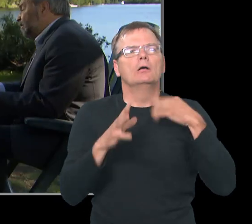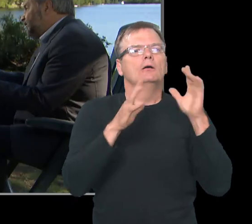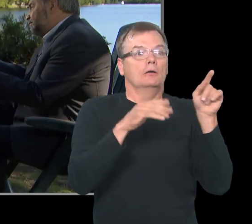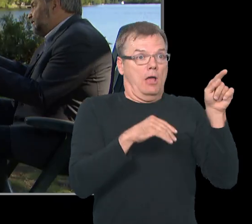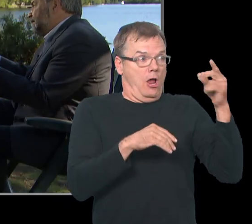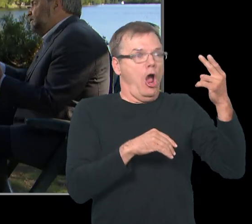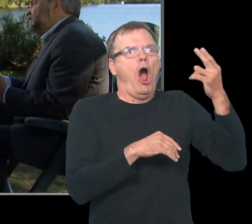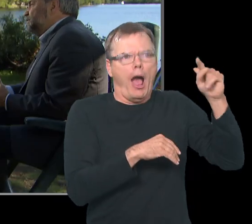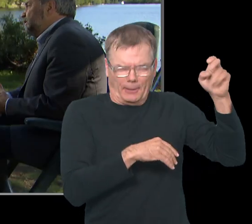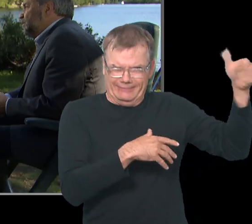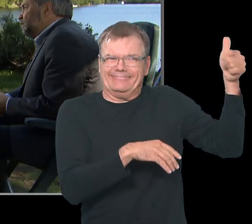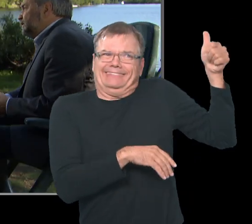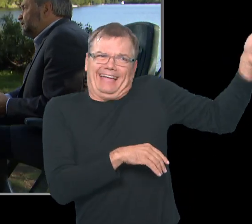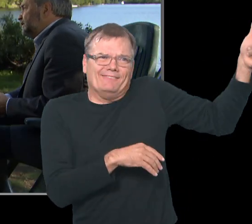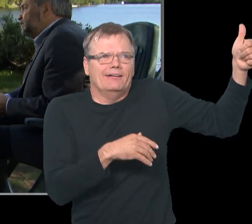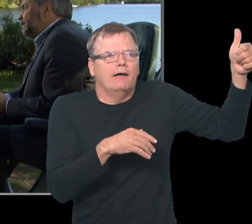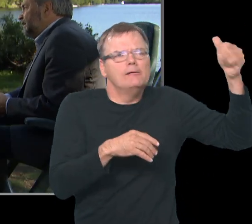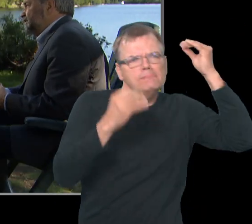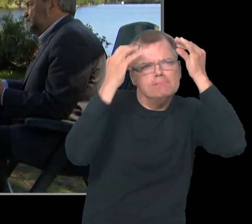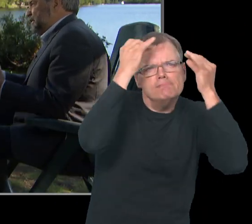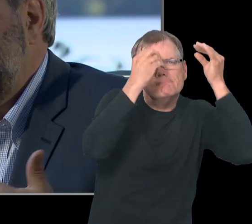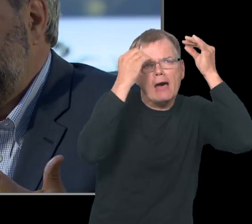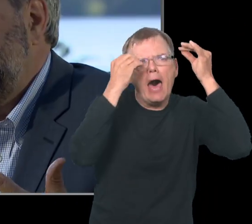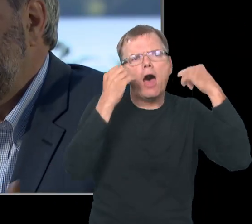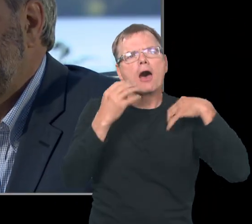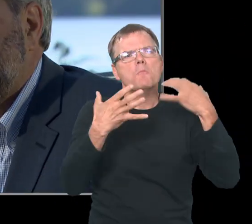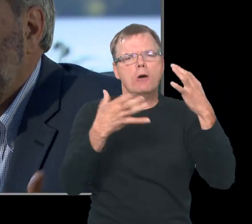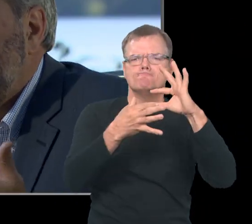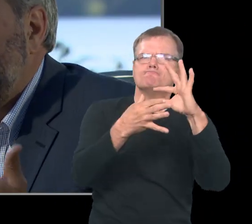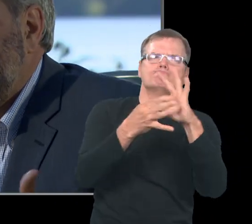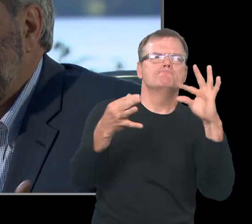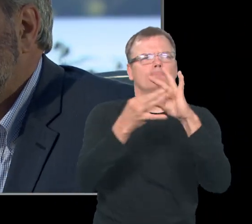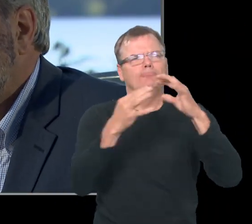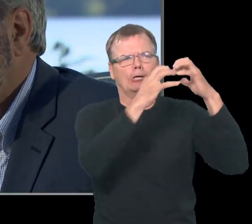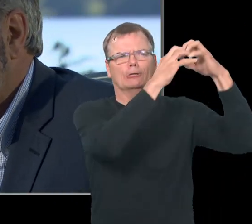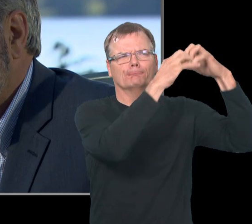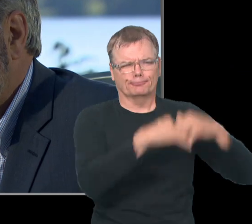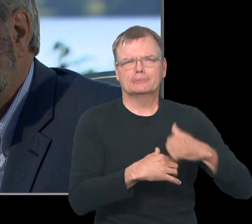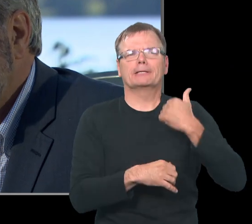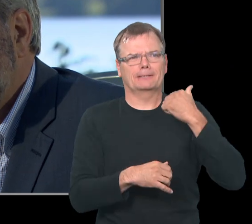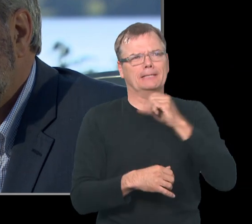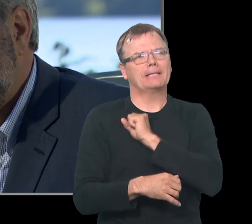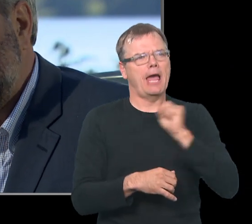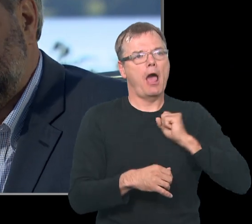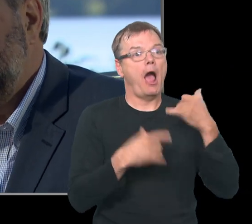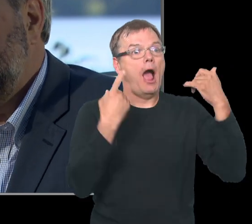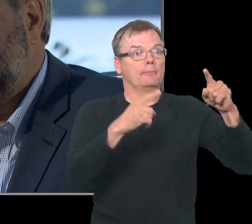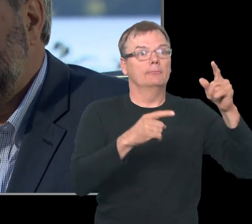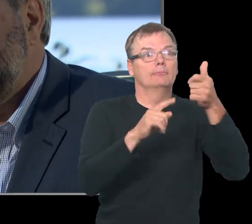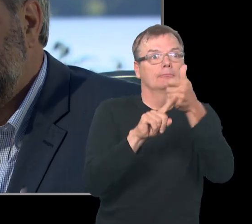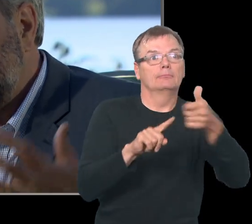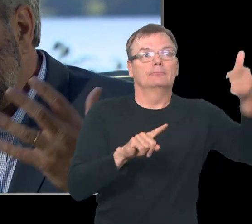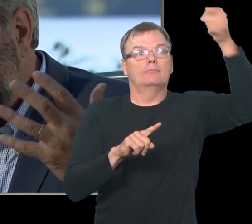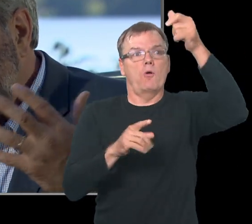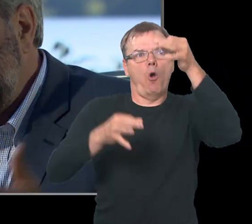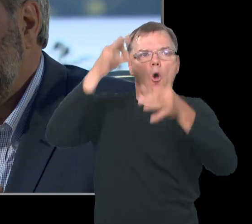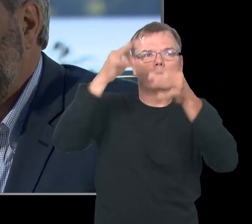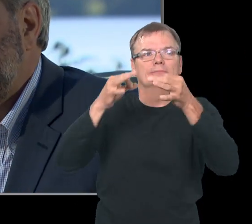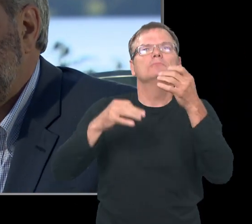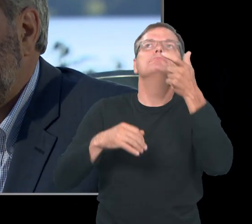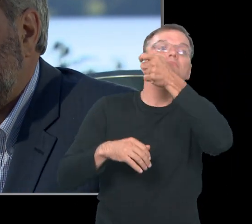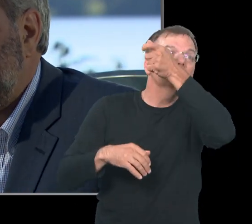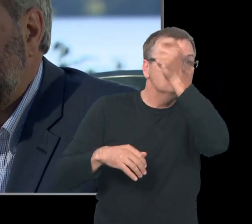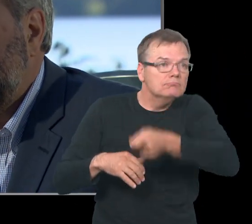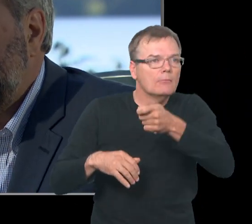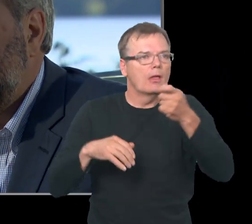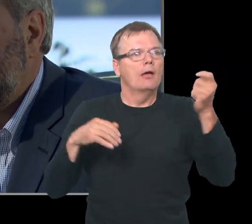up. I called him after the Supreme Court decision. I said, you're going to make me do this alone. It was a lighthearted conversation, but I was really surprised because he immediately